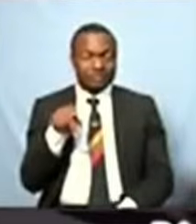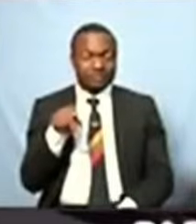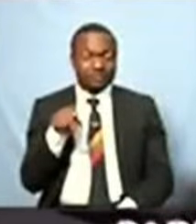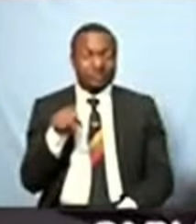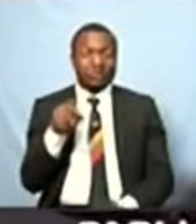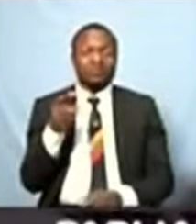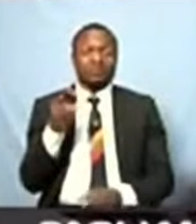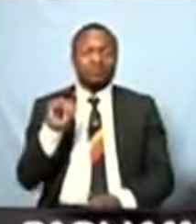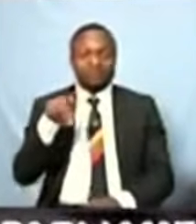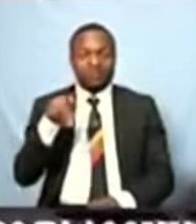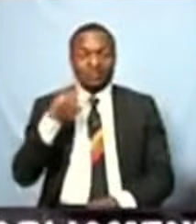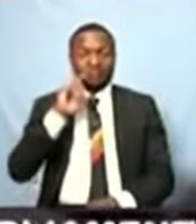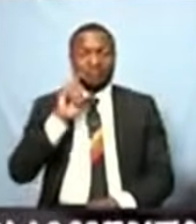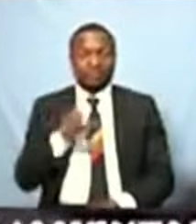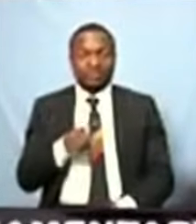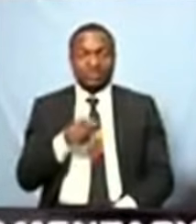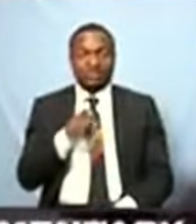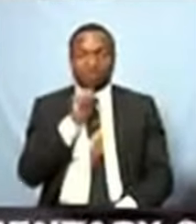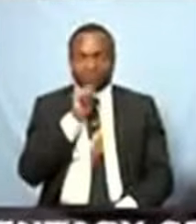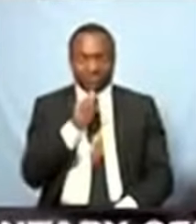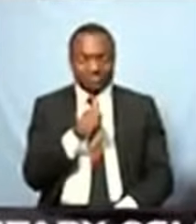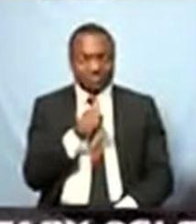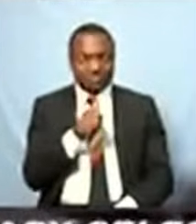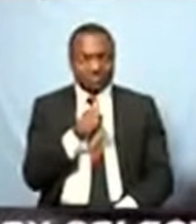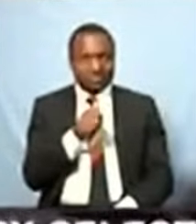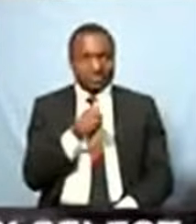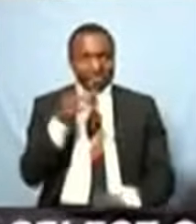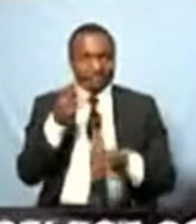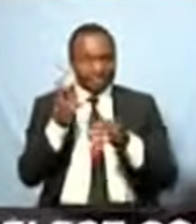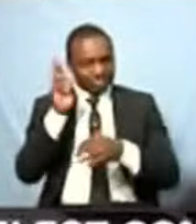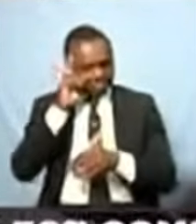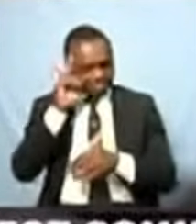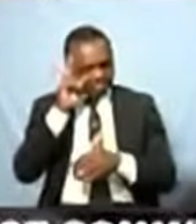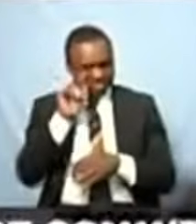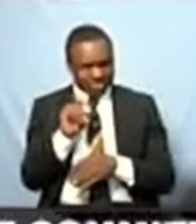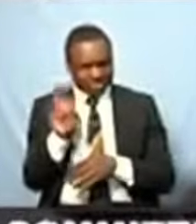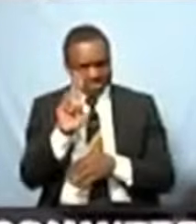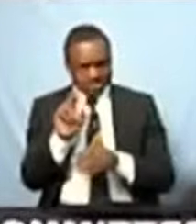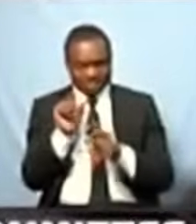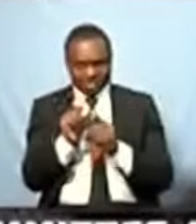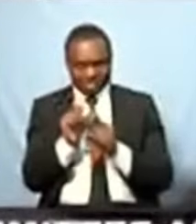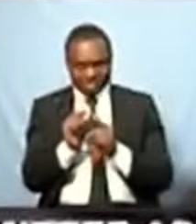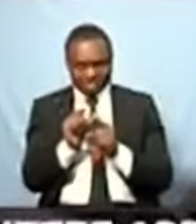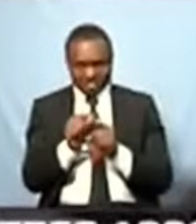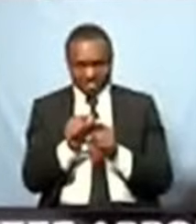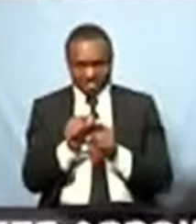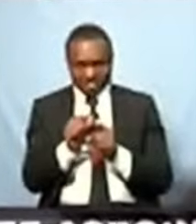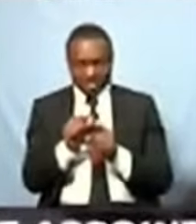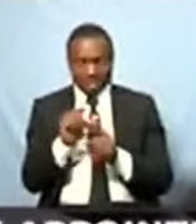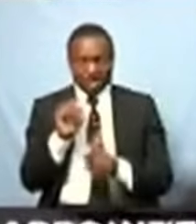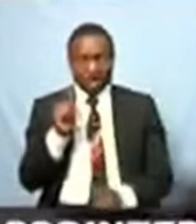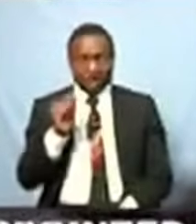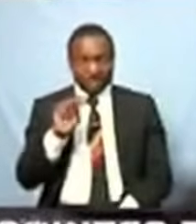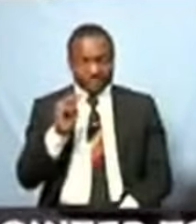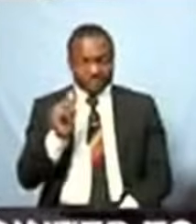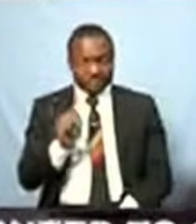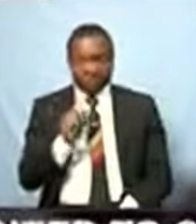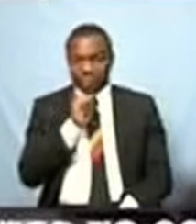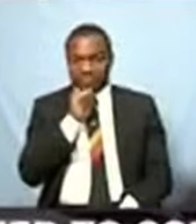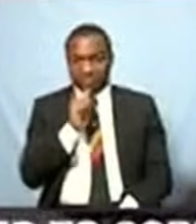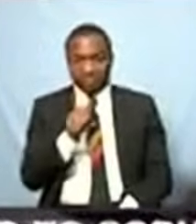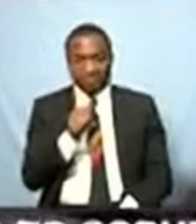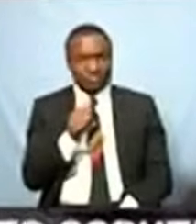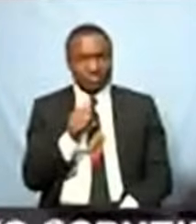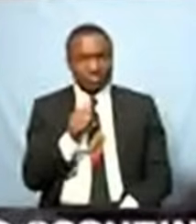members of parliament should not clamor, and if I recall very well, I use that term as well, for ministerial positions. You don't come